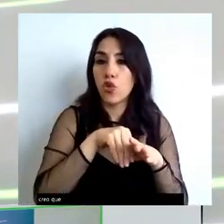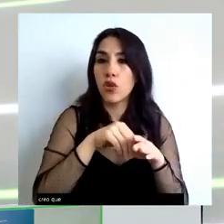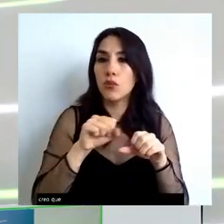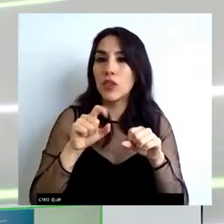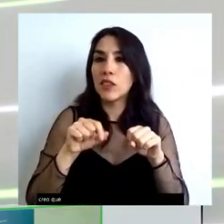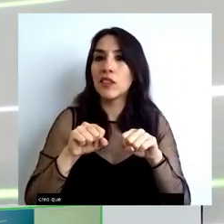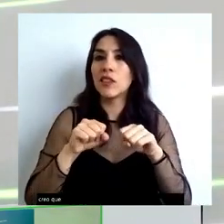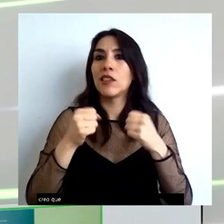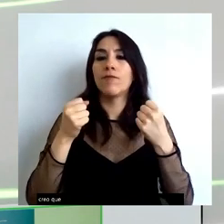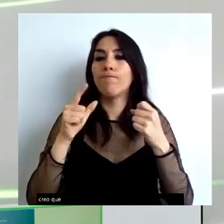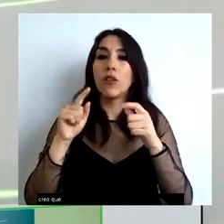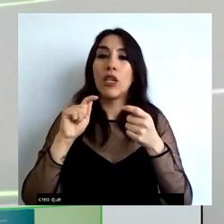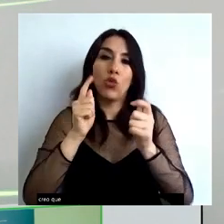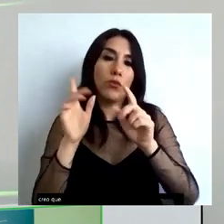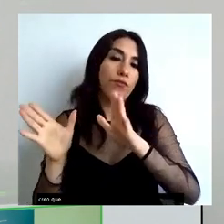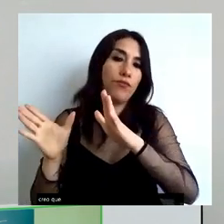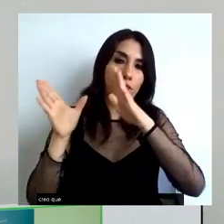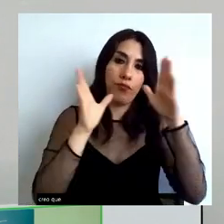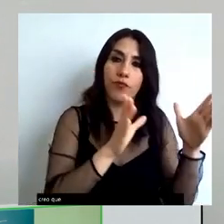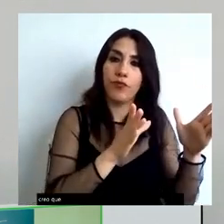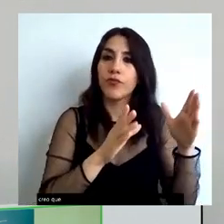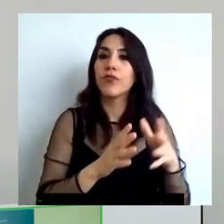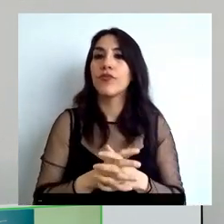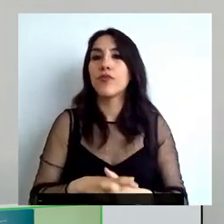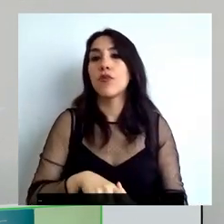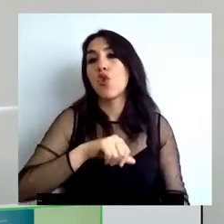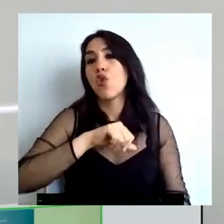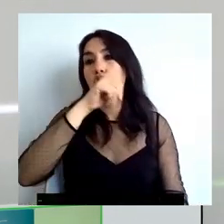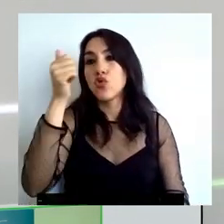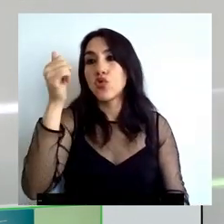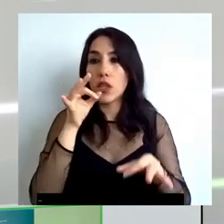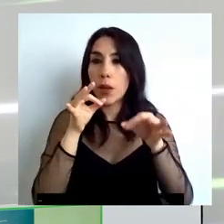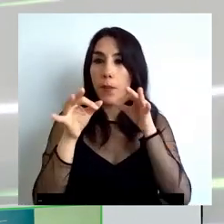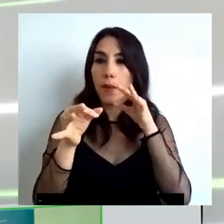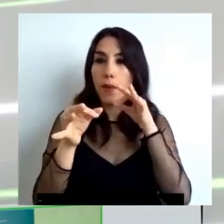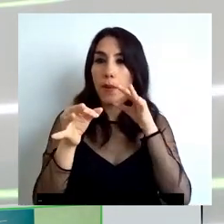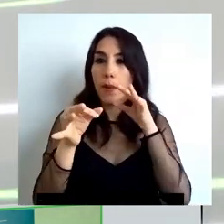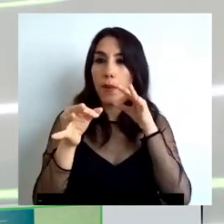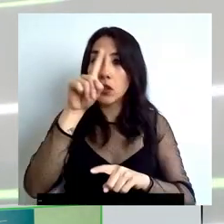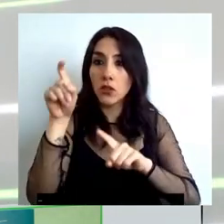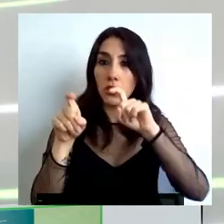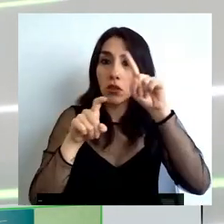in the labor world. So maybe